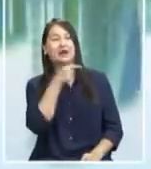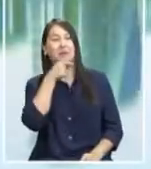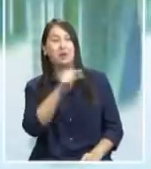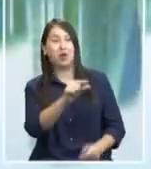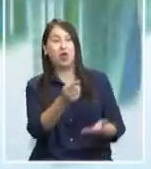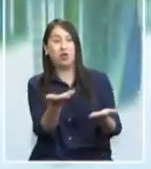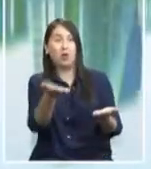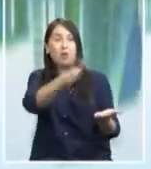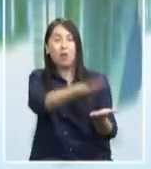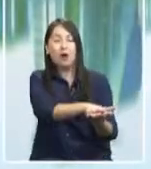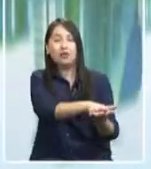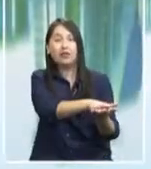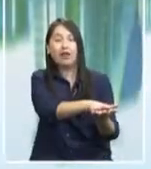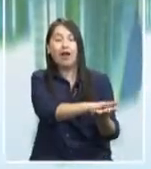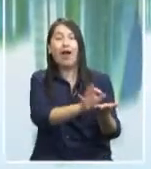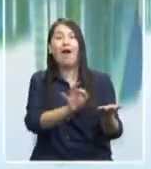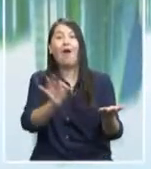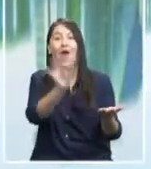the option that we have.